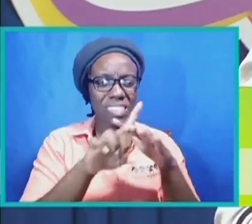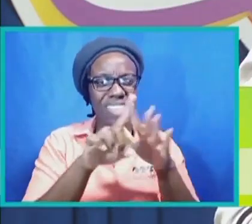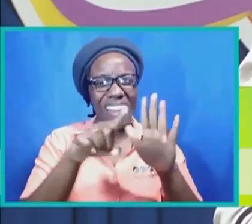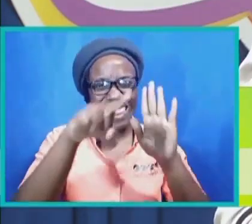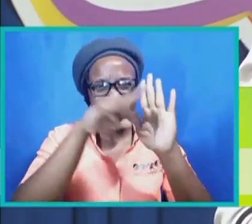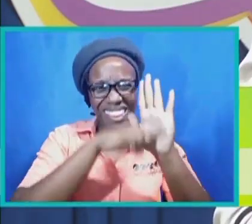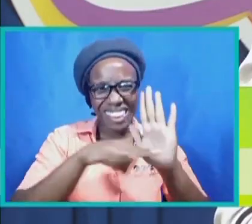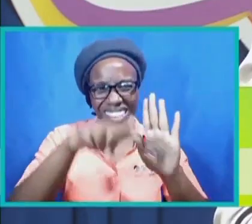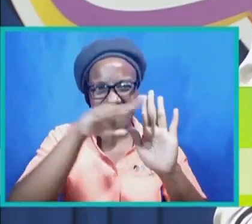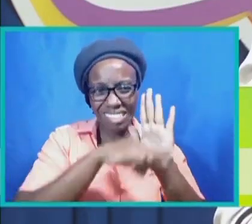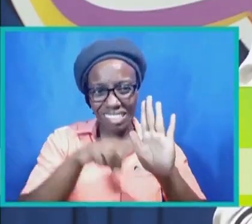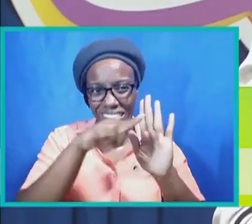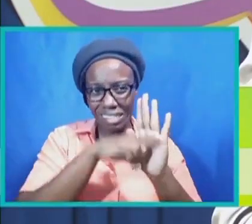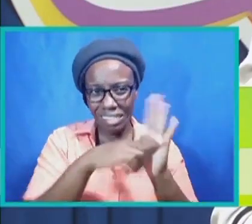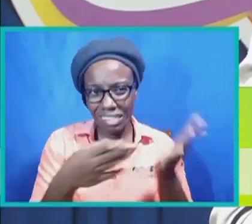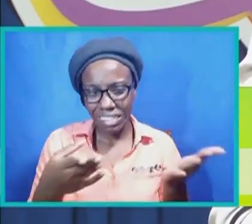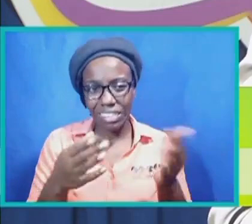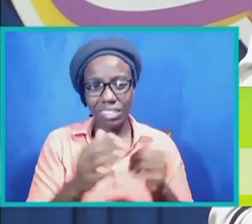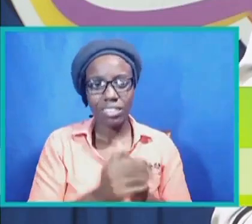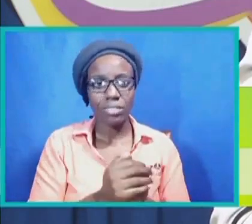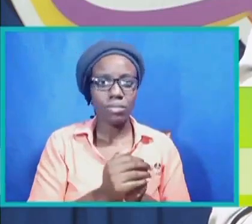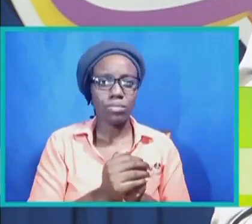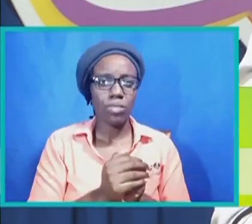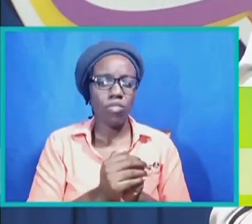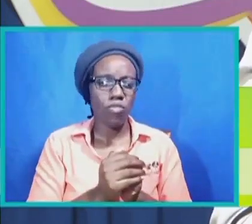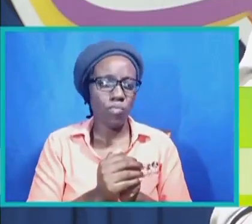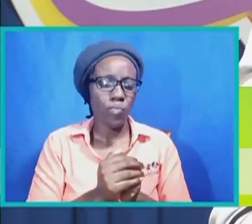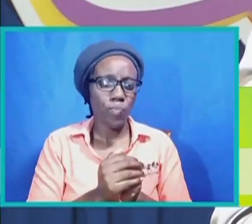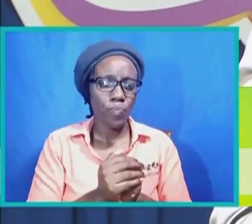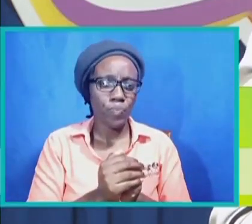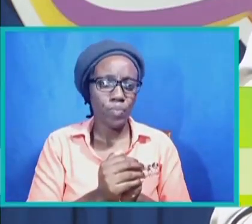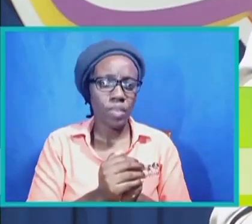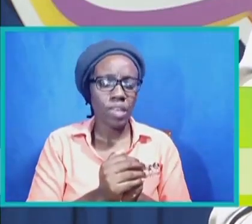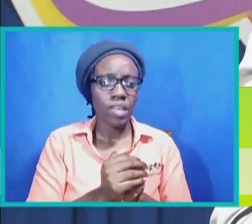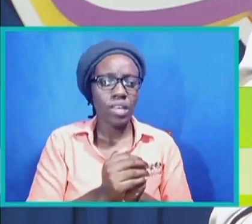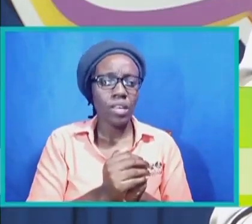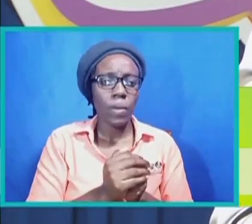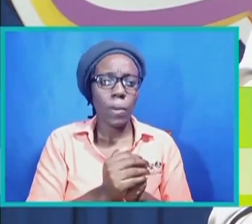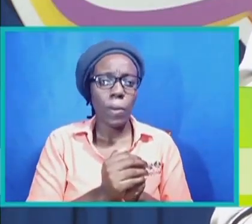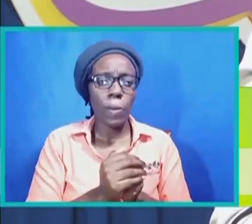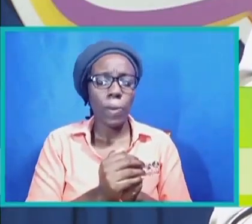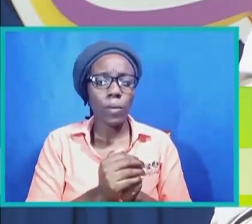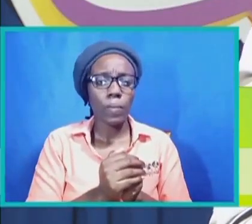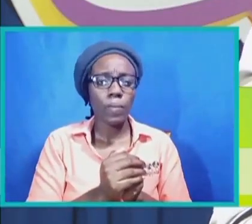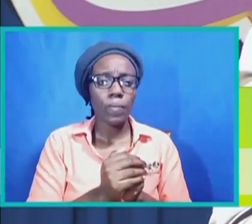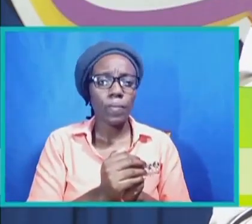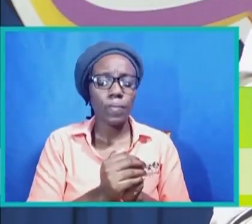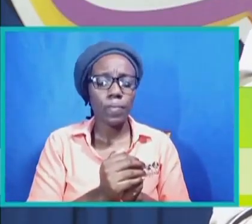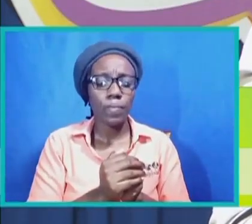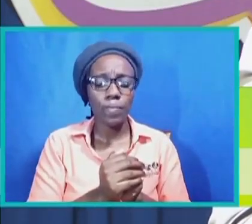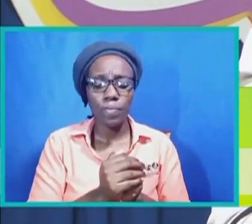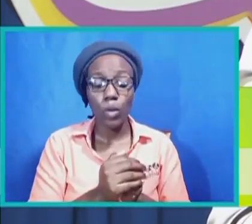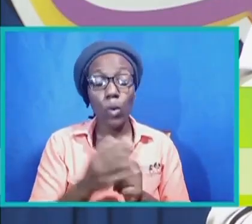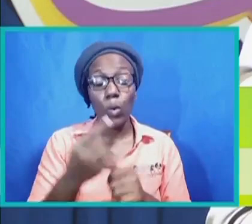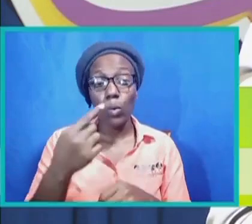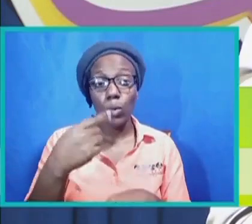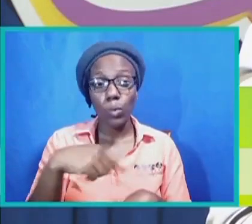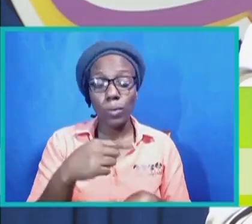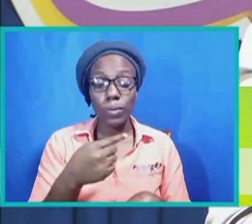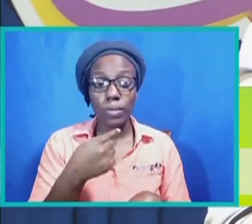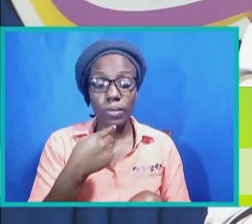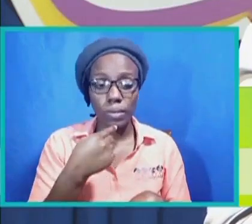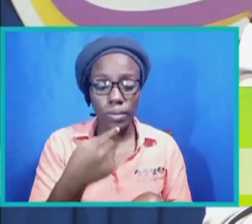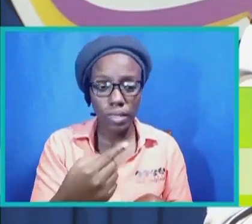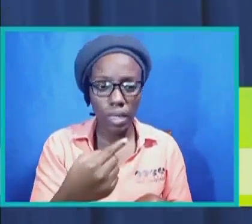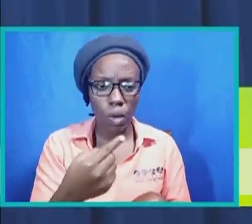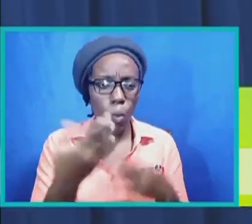purported commitment to lifelong learning. We say that one of the things that is going to equip us to become knowledge workers,